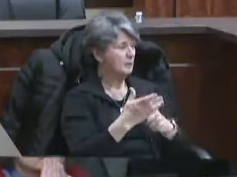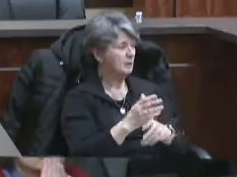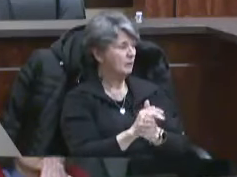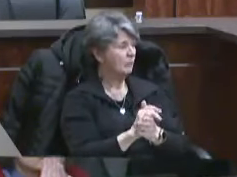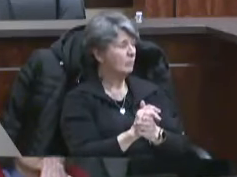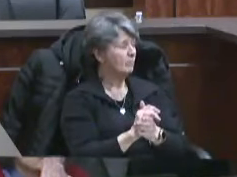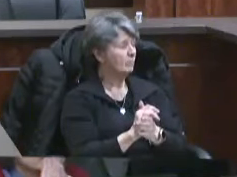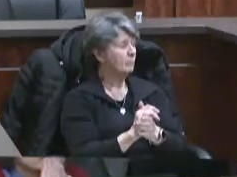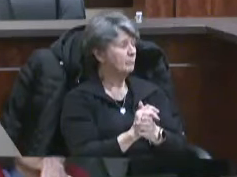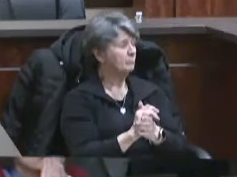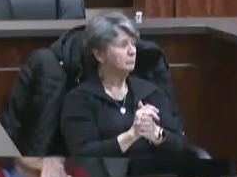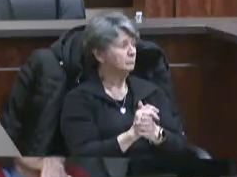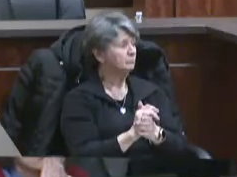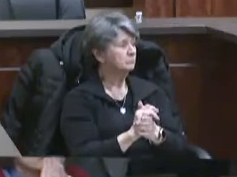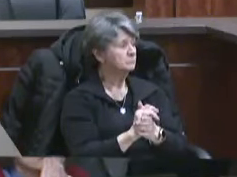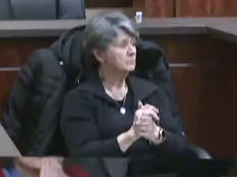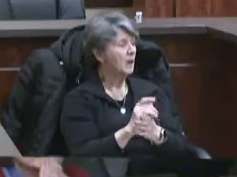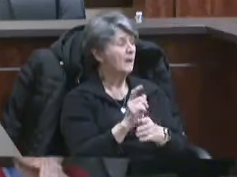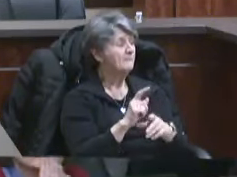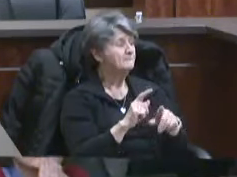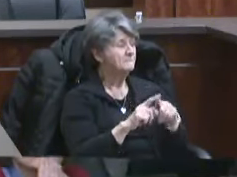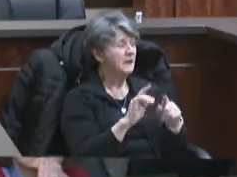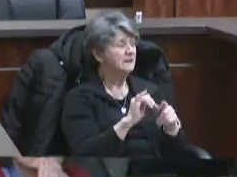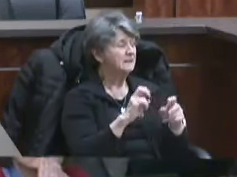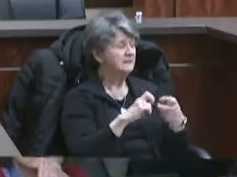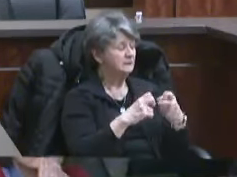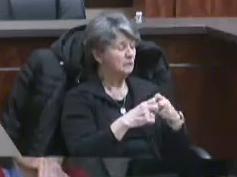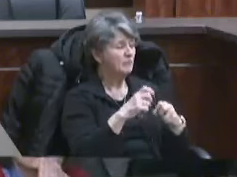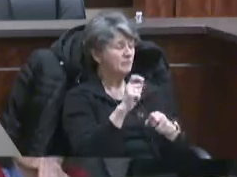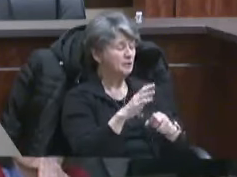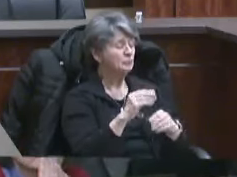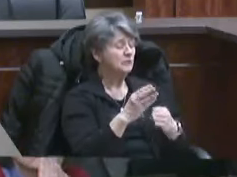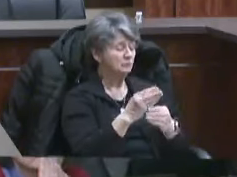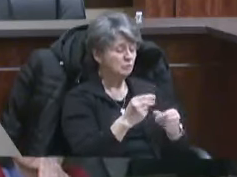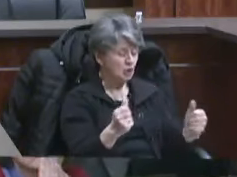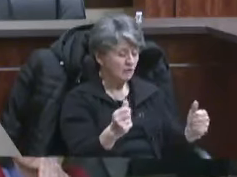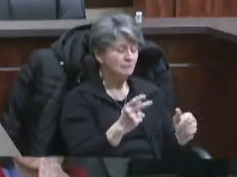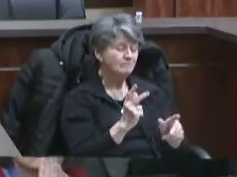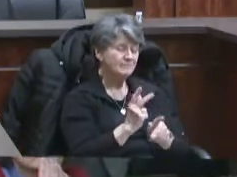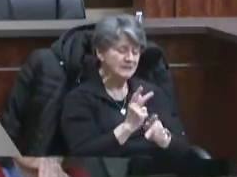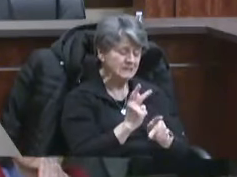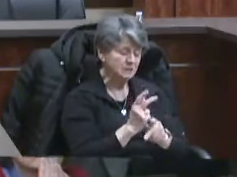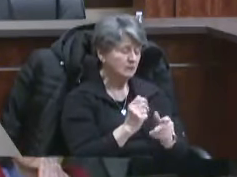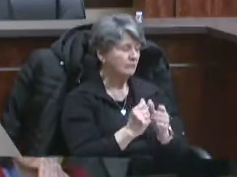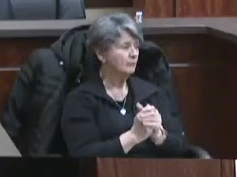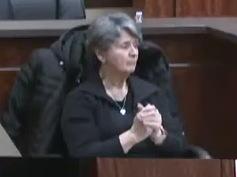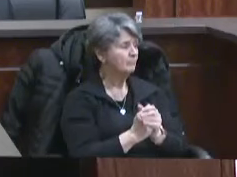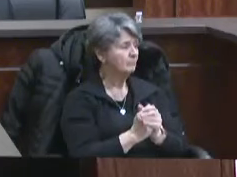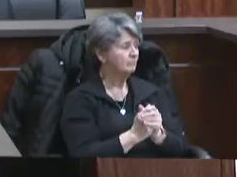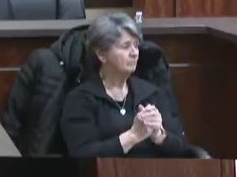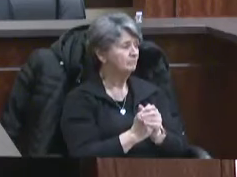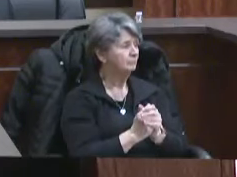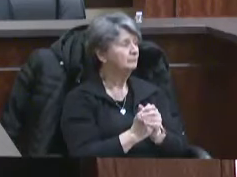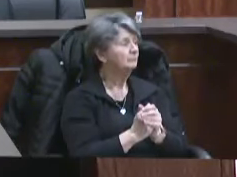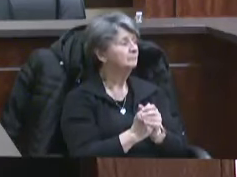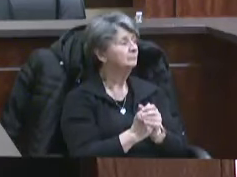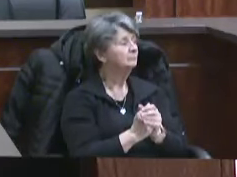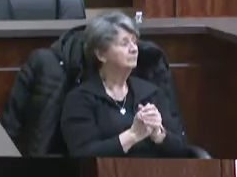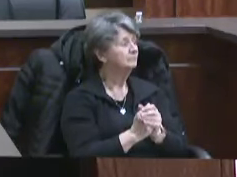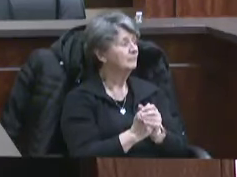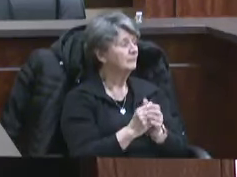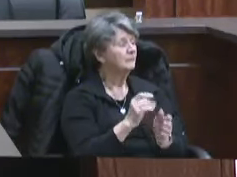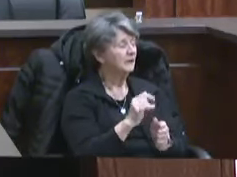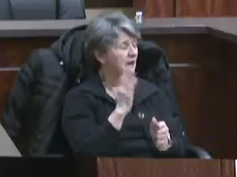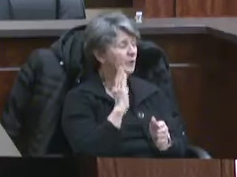surprised. But this problem needs to be addressed, be taken care of. And I'm going to be coming to